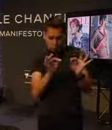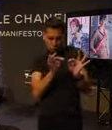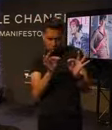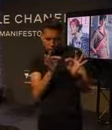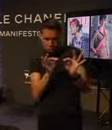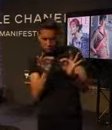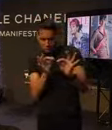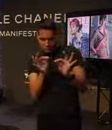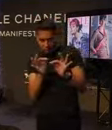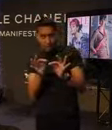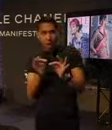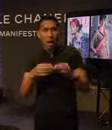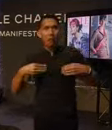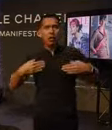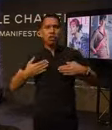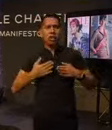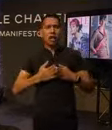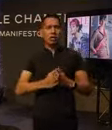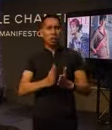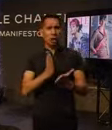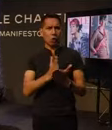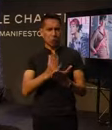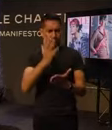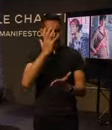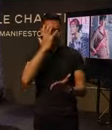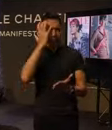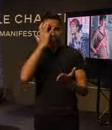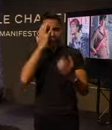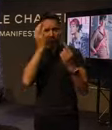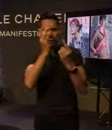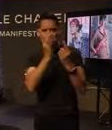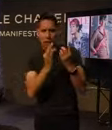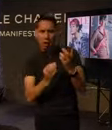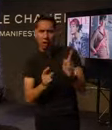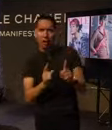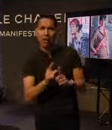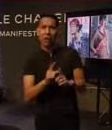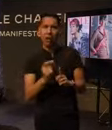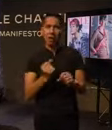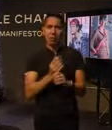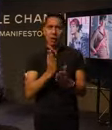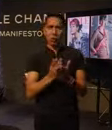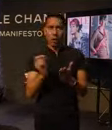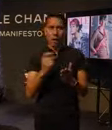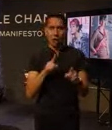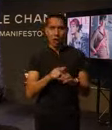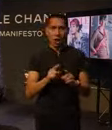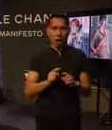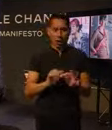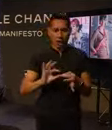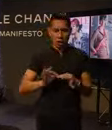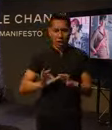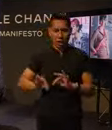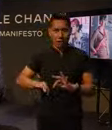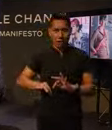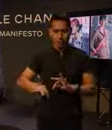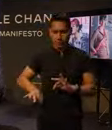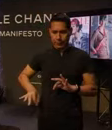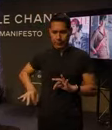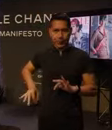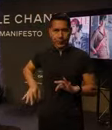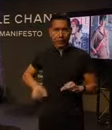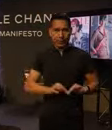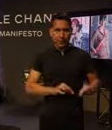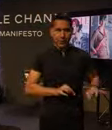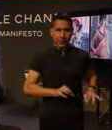had beautiful, luxurious things, details like having the flat chain and the hem of the jackets to hold their